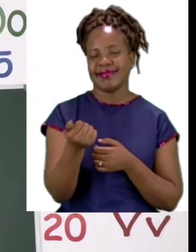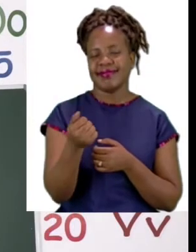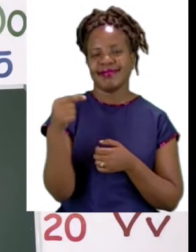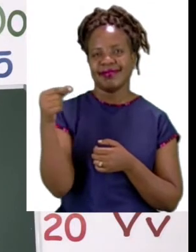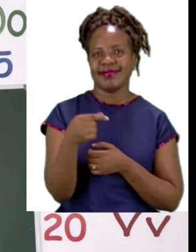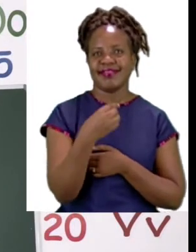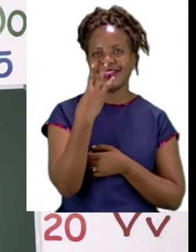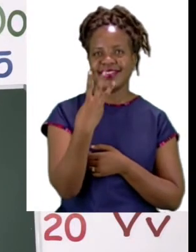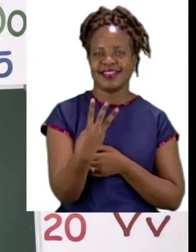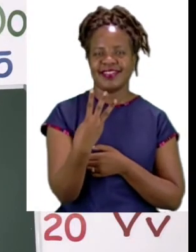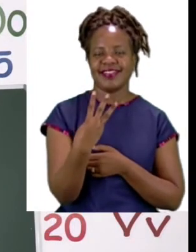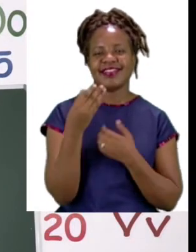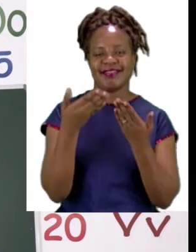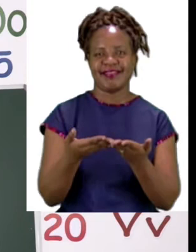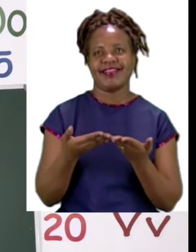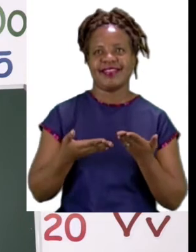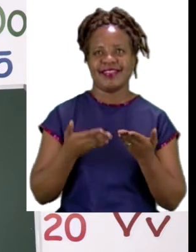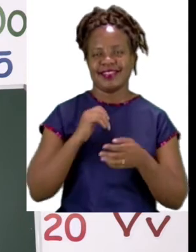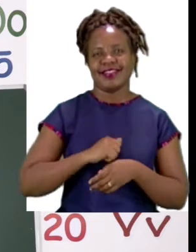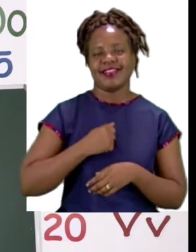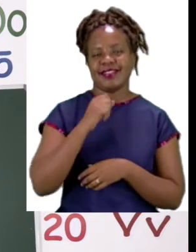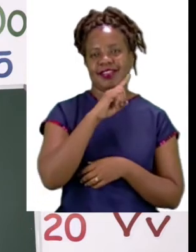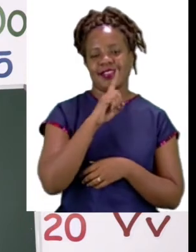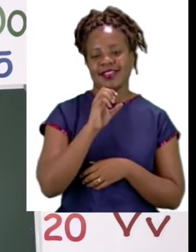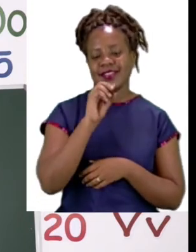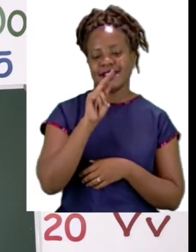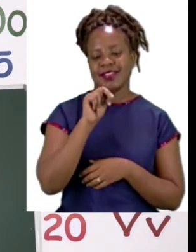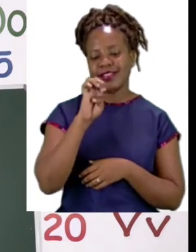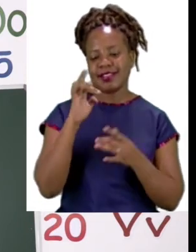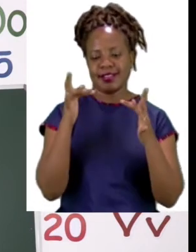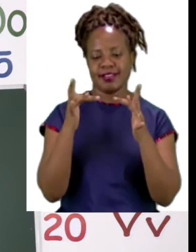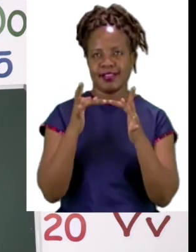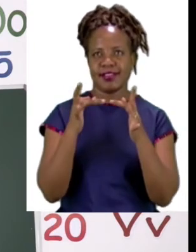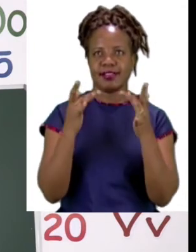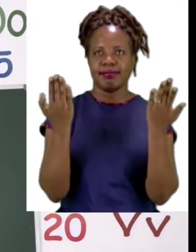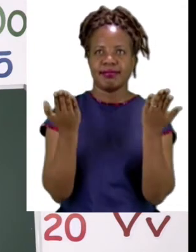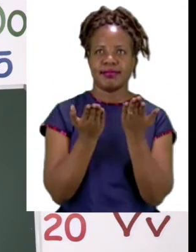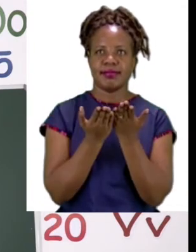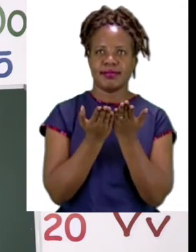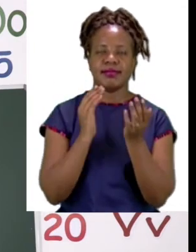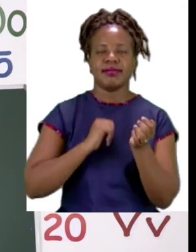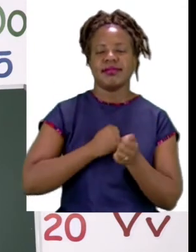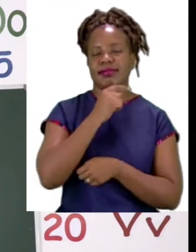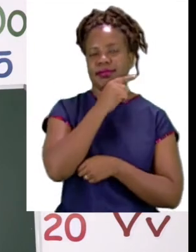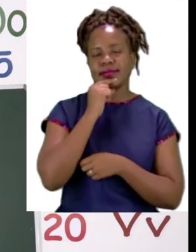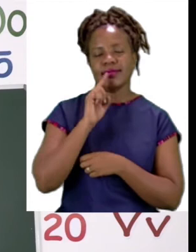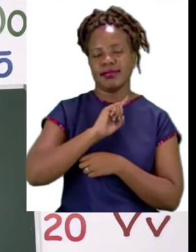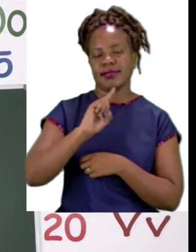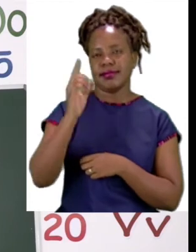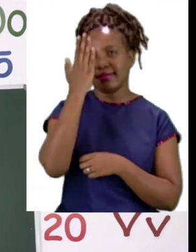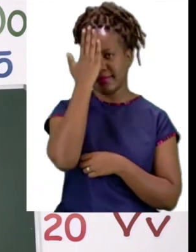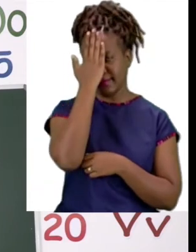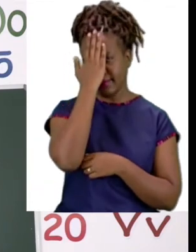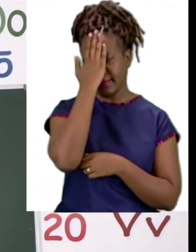Grade 3s, and welcome to My Zone Online School. My name is Teacher Mutsa, and thank you